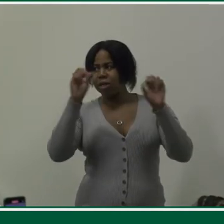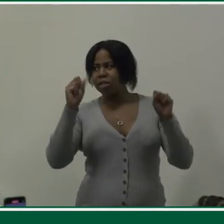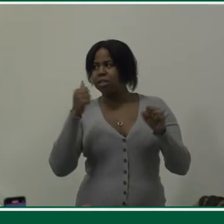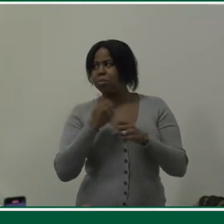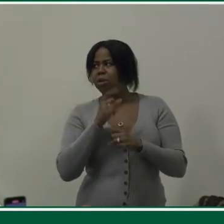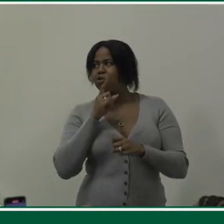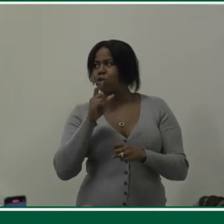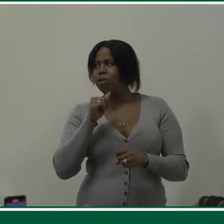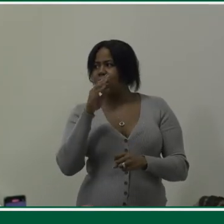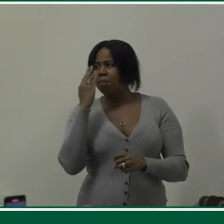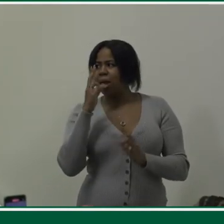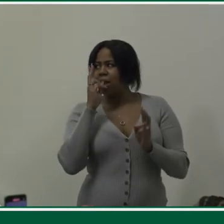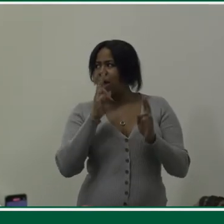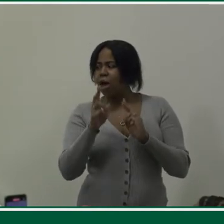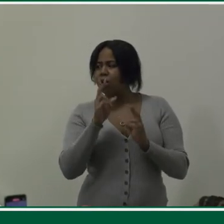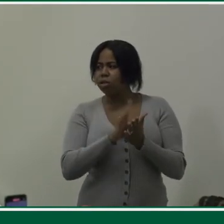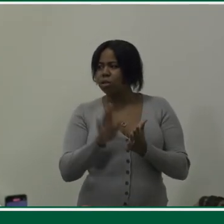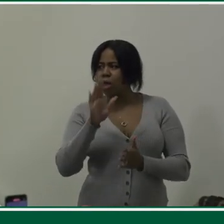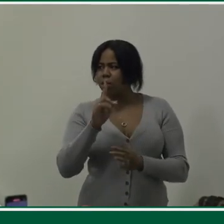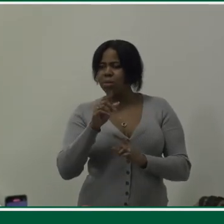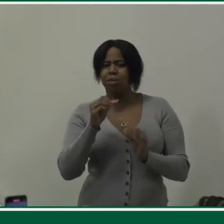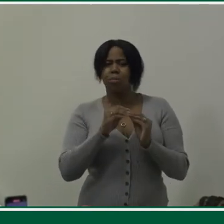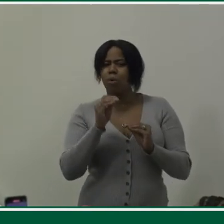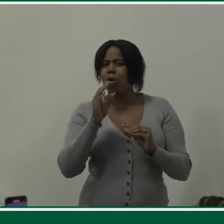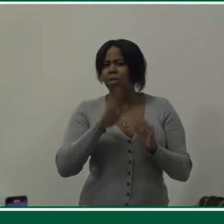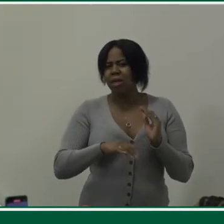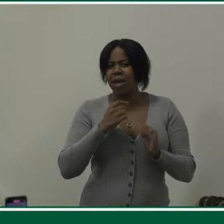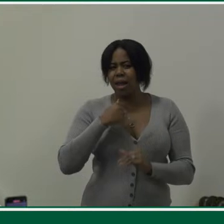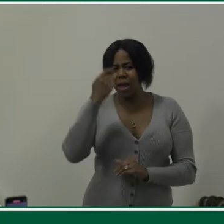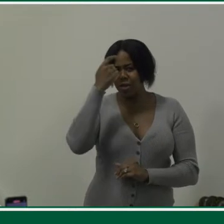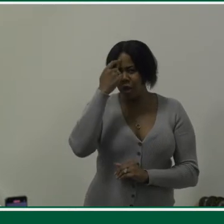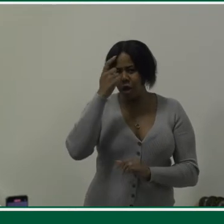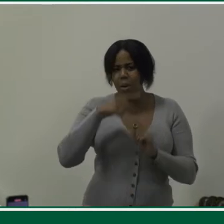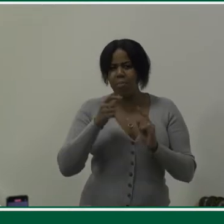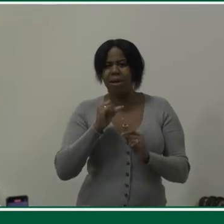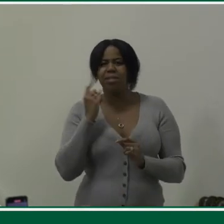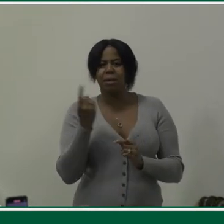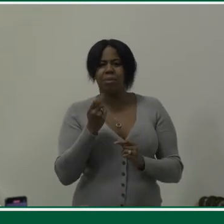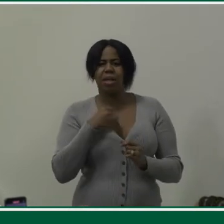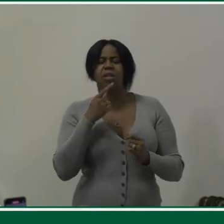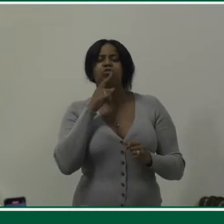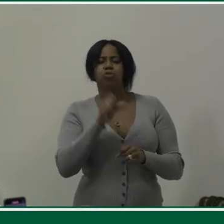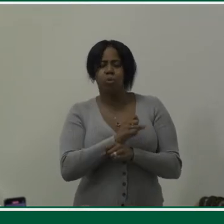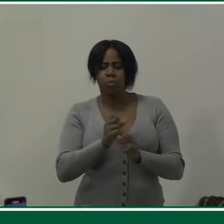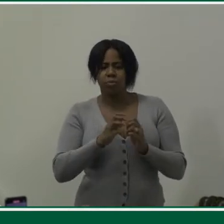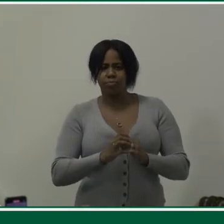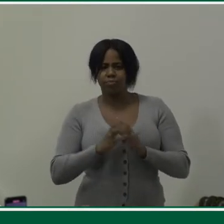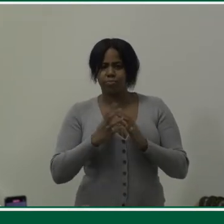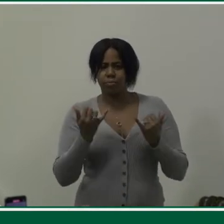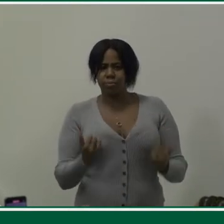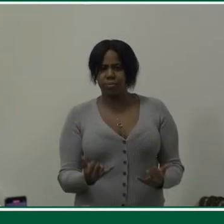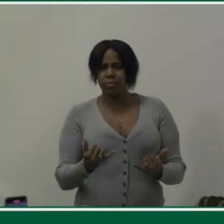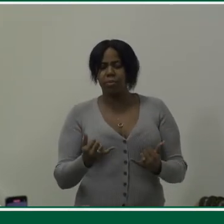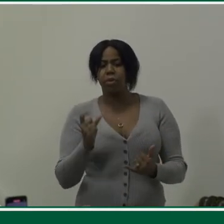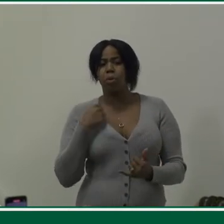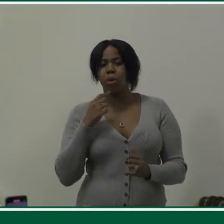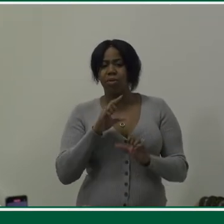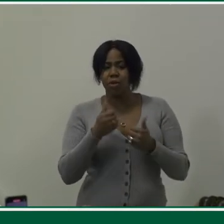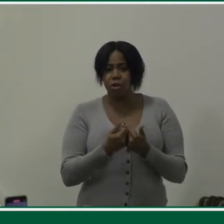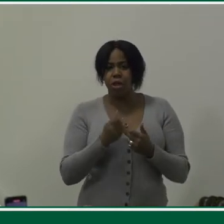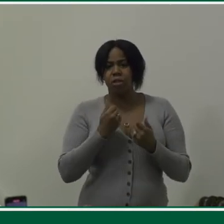Honors College is more than a thought but manifest into existence. Challenging systems, we do more than